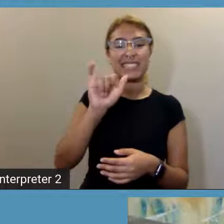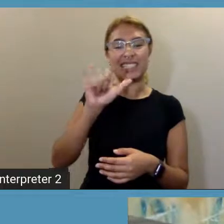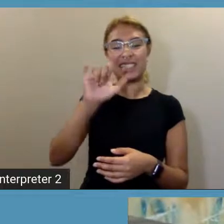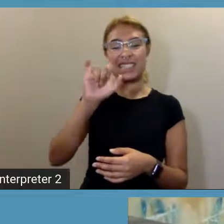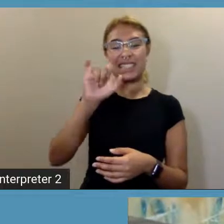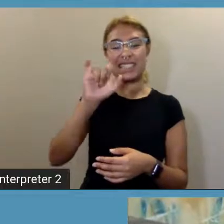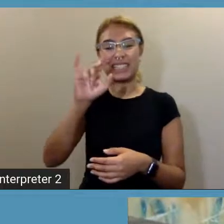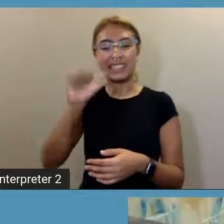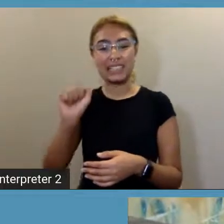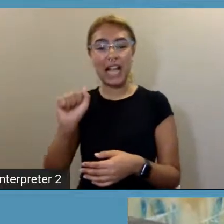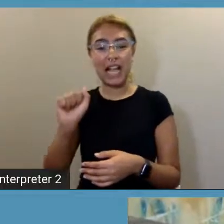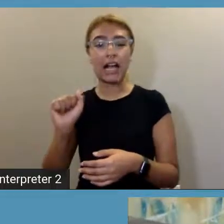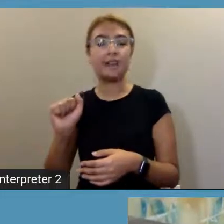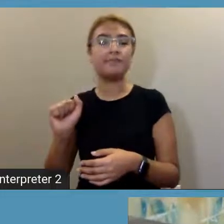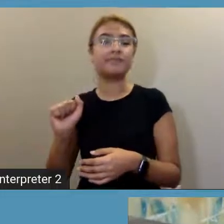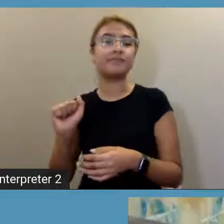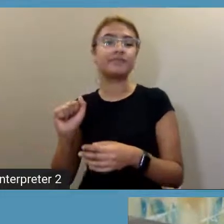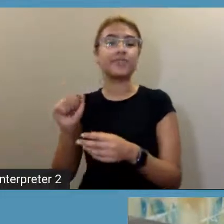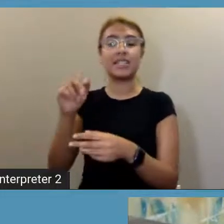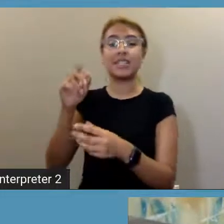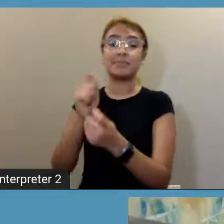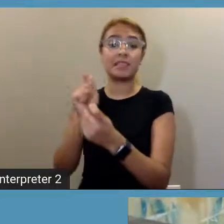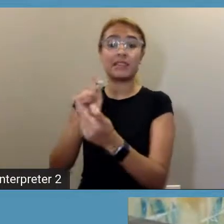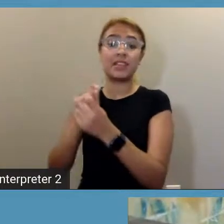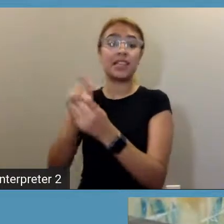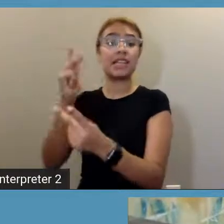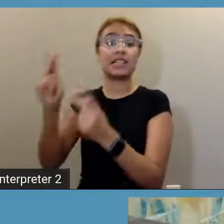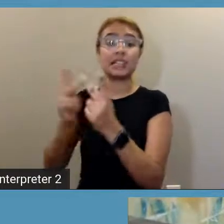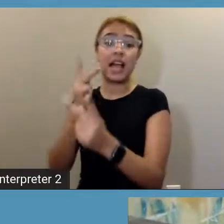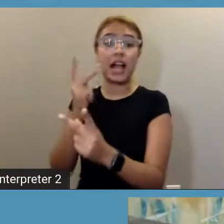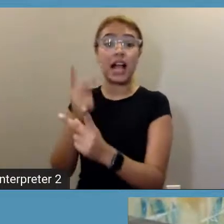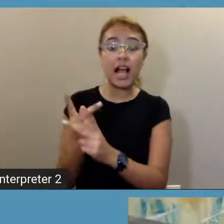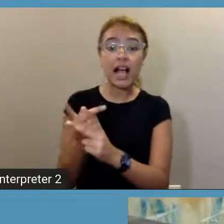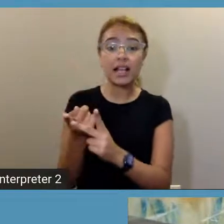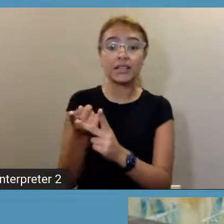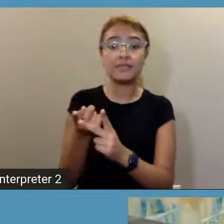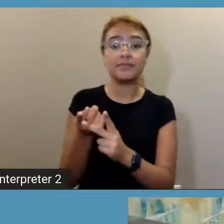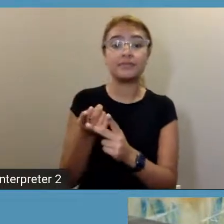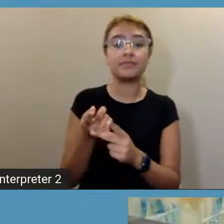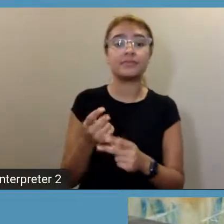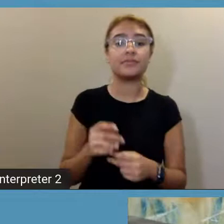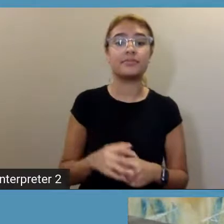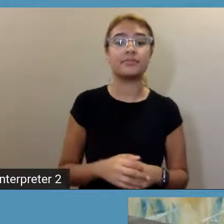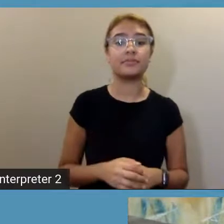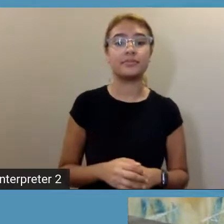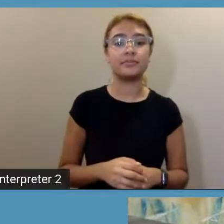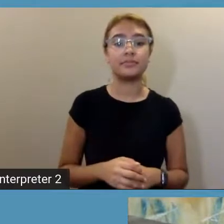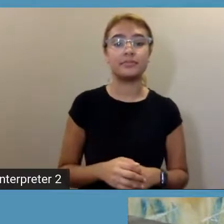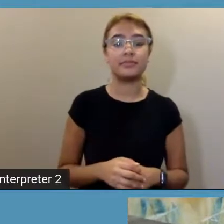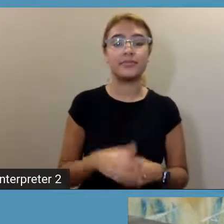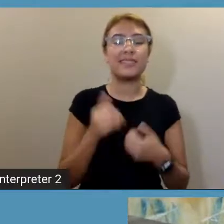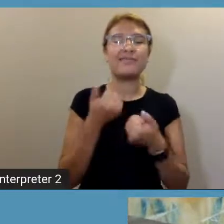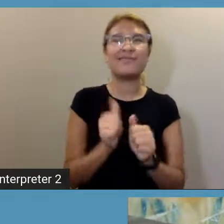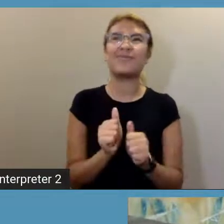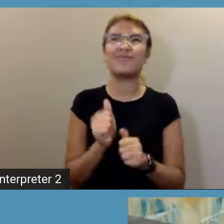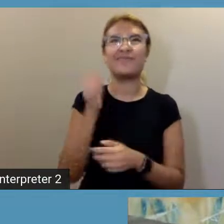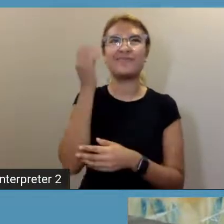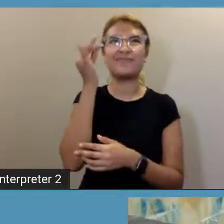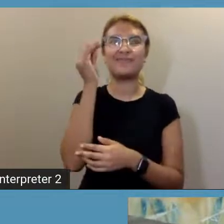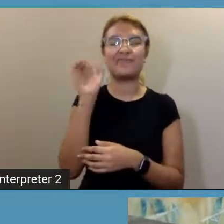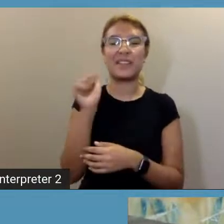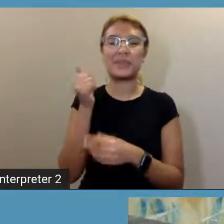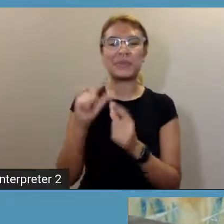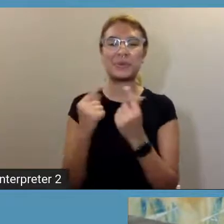not affect your reading skills. Um, I'm trying to think like out of the blue because I wasn't.